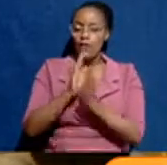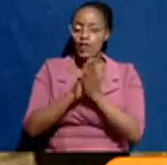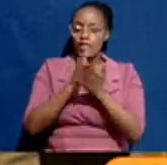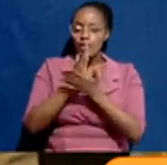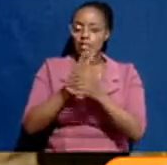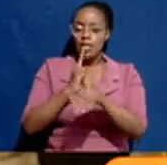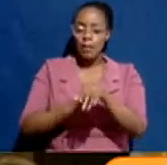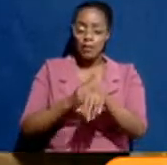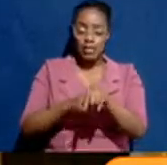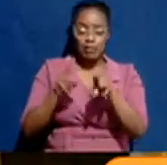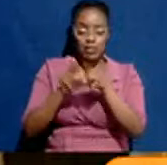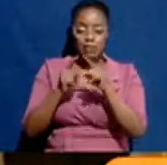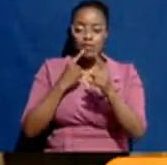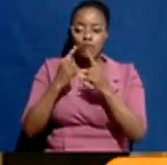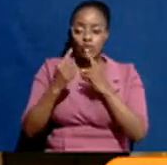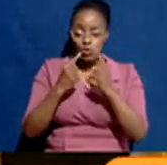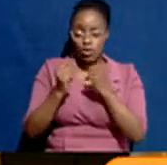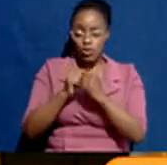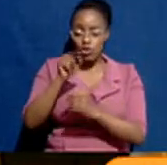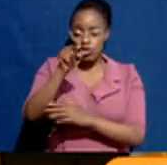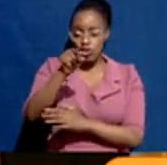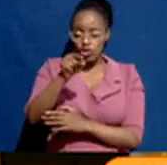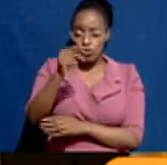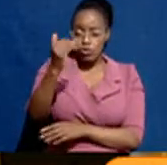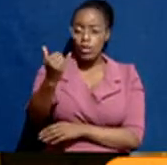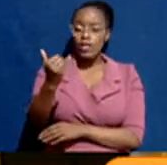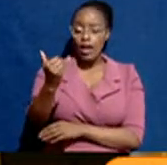talking to you, Opicha, yeah,